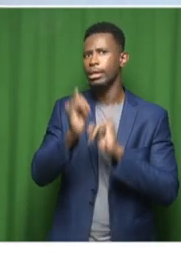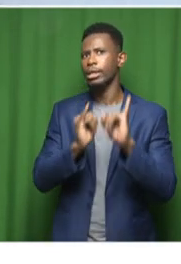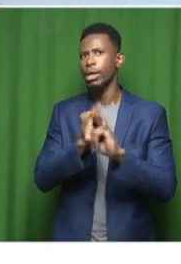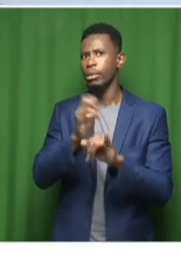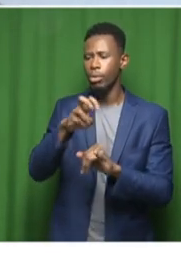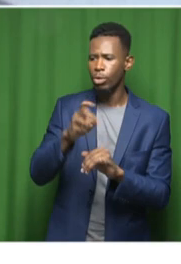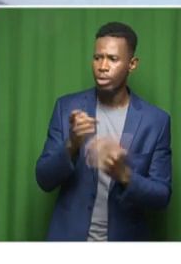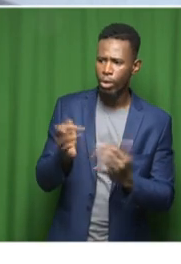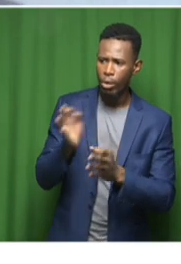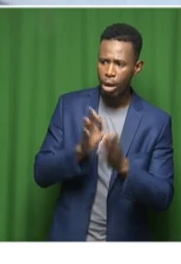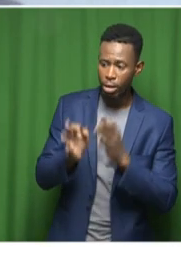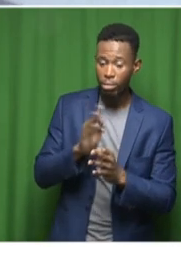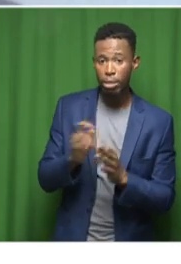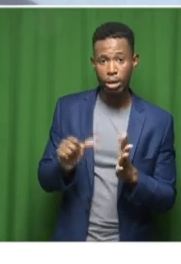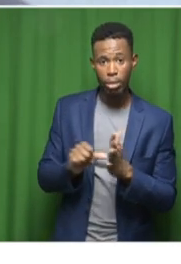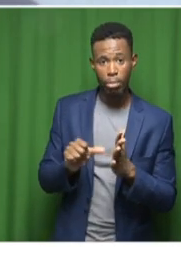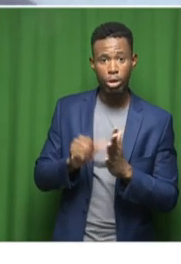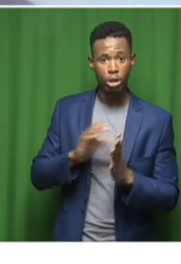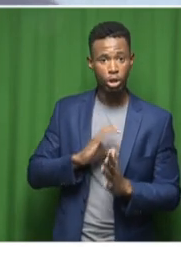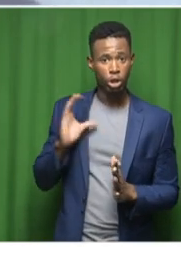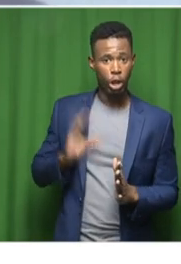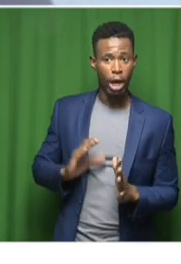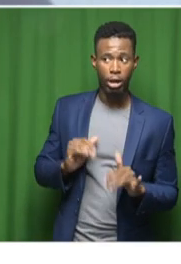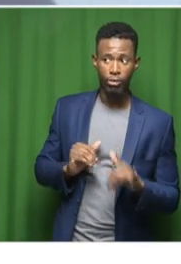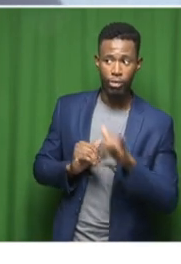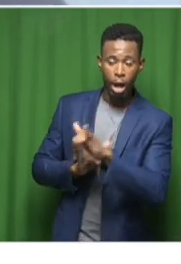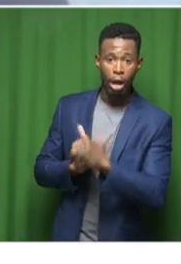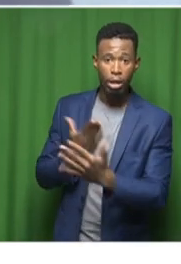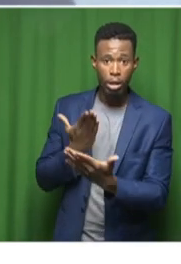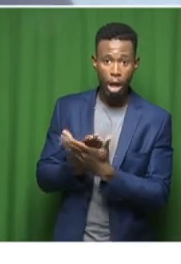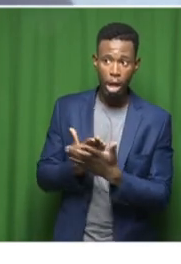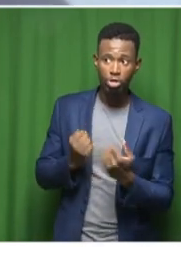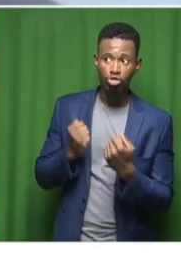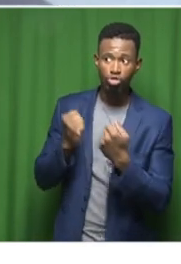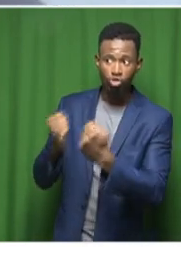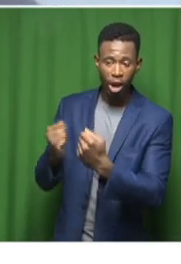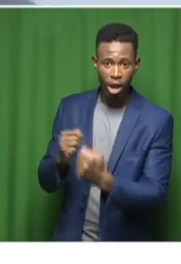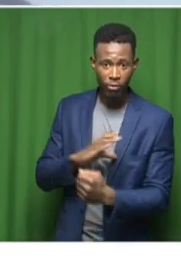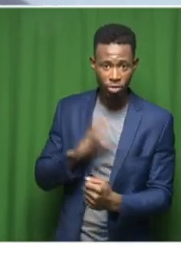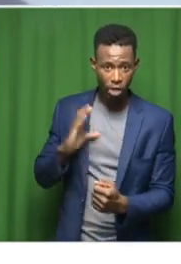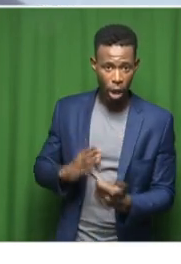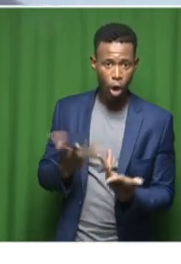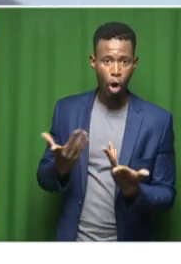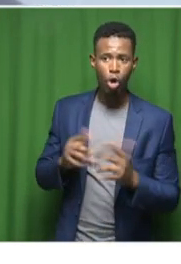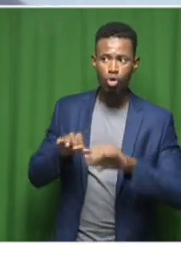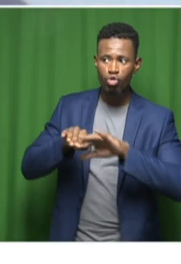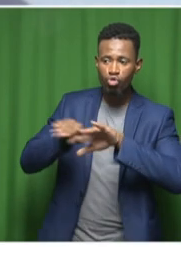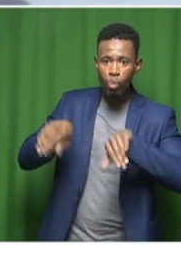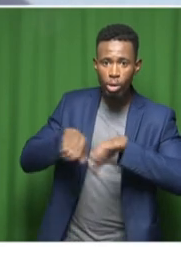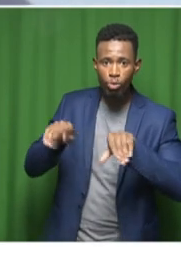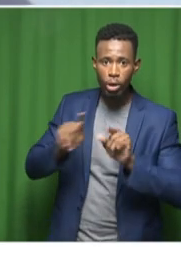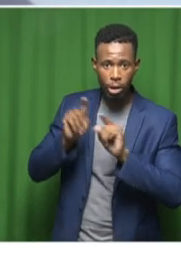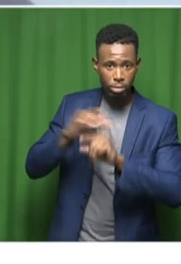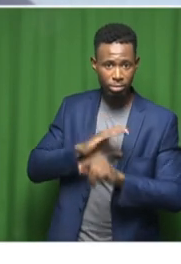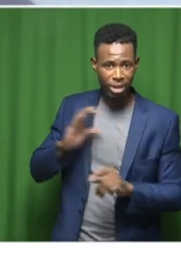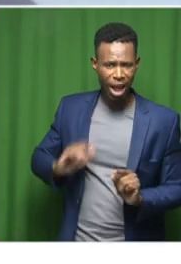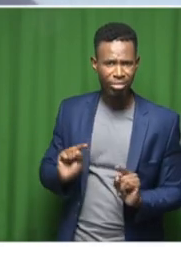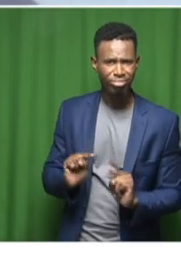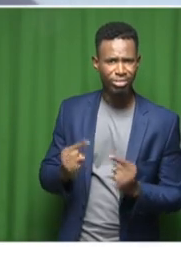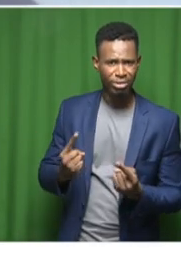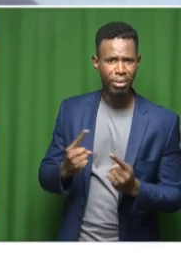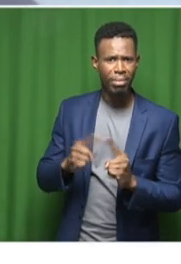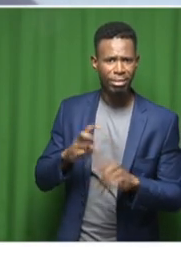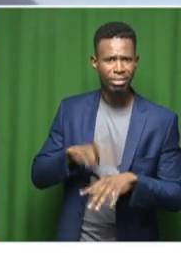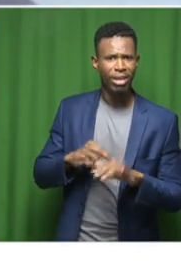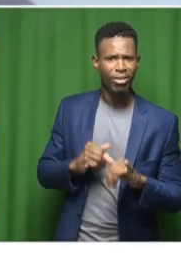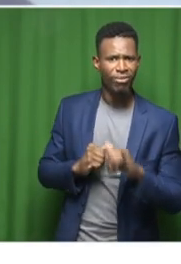to China, and you can't drive to China, you can't swim to China, you can only fly. And I wanted to talk about domestic tourism and about the